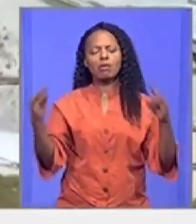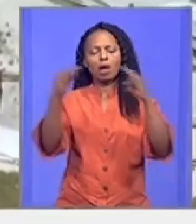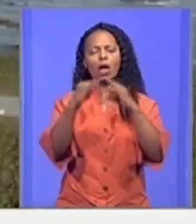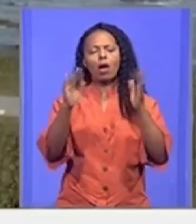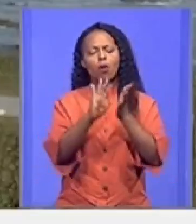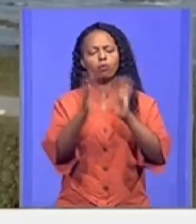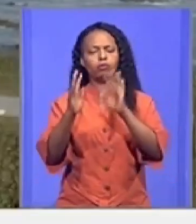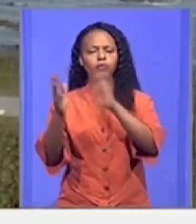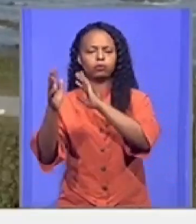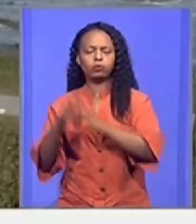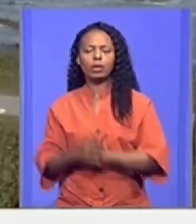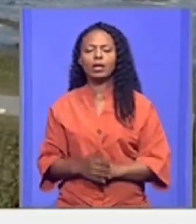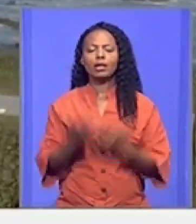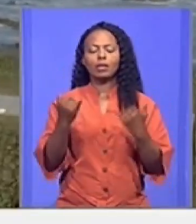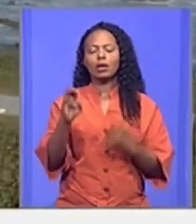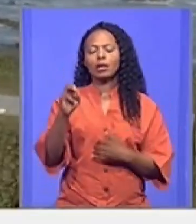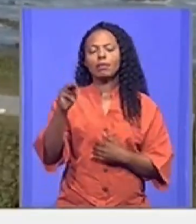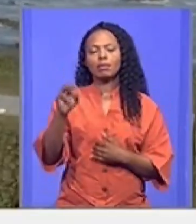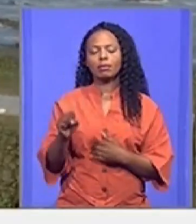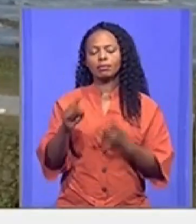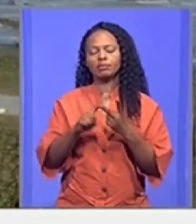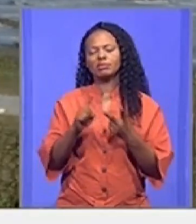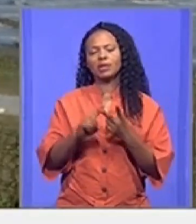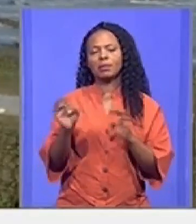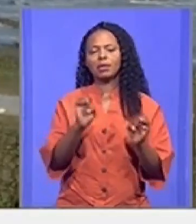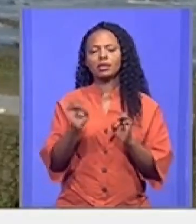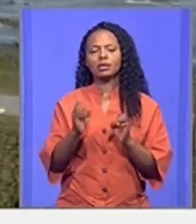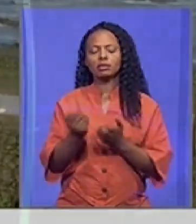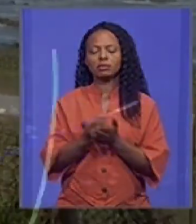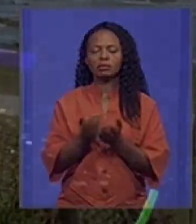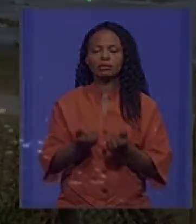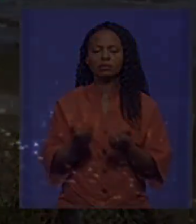pele matsholo a ho hlwekisa dibaka tse amehileng koduweng tsena.